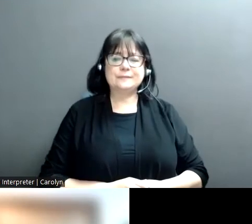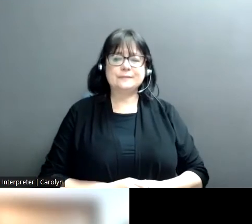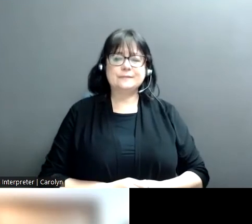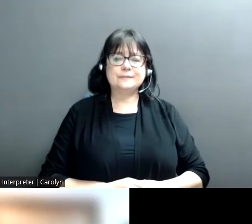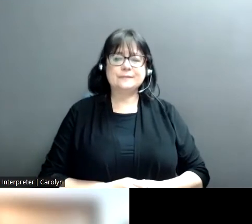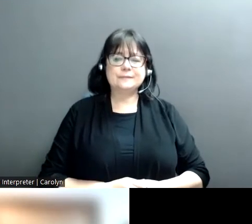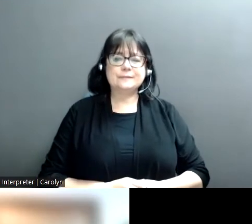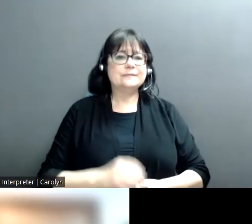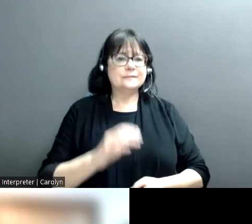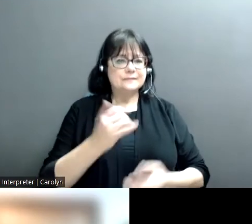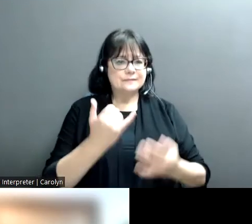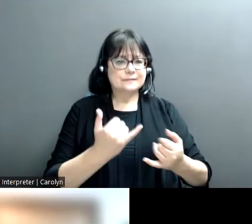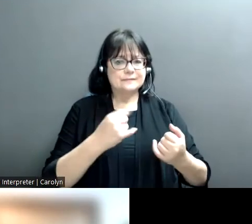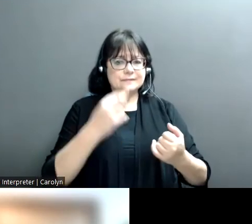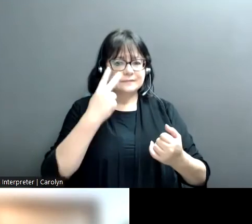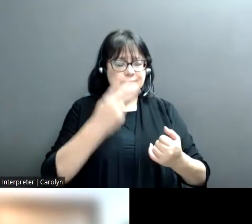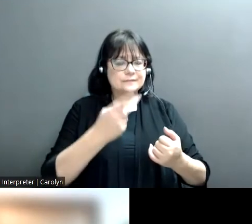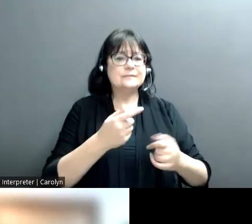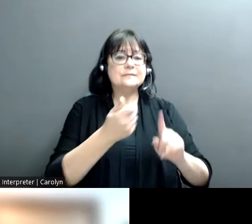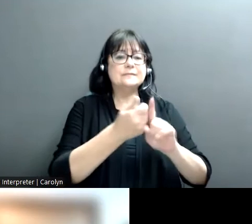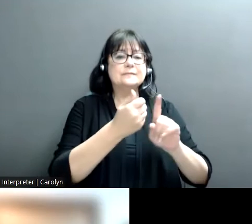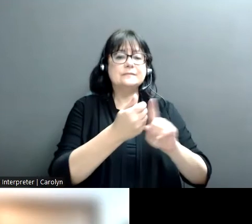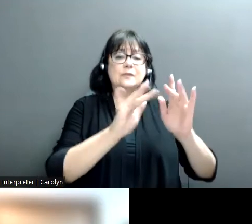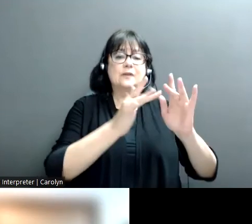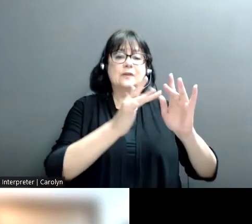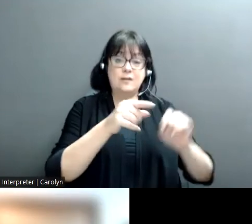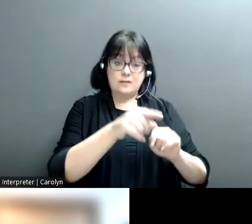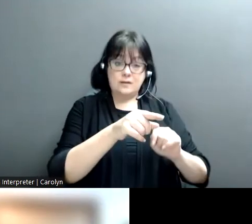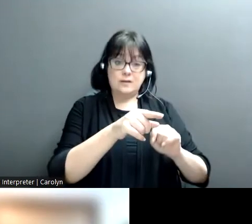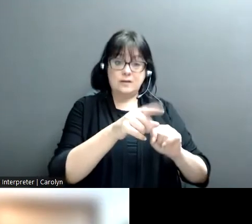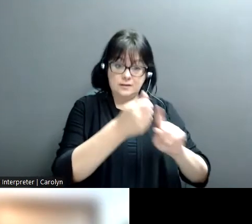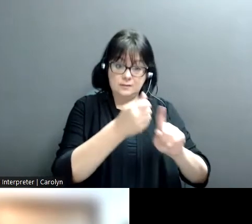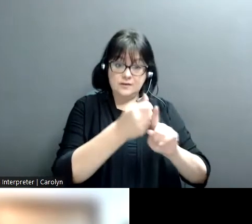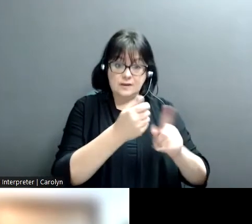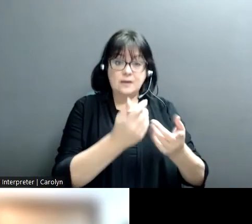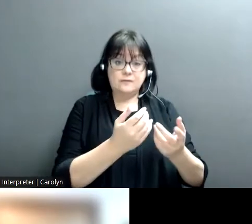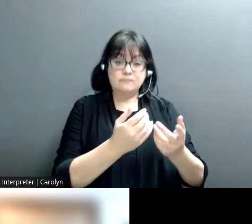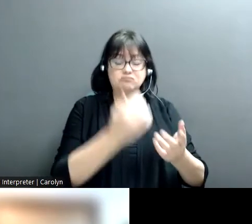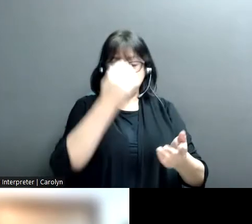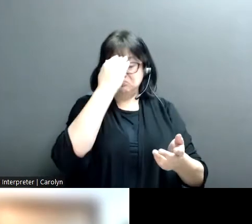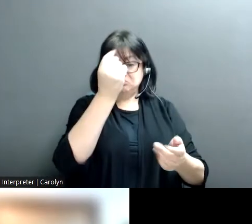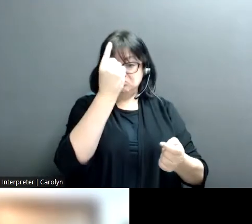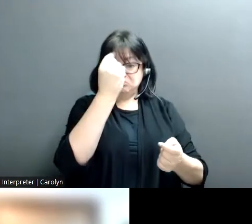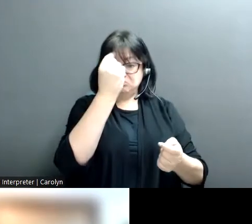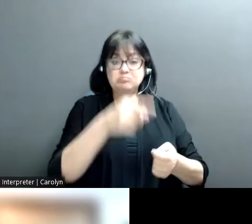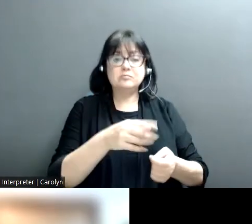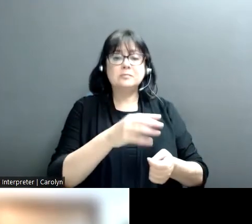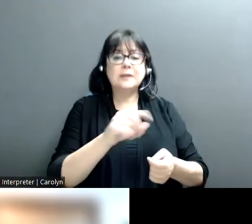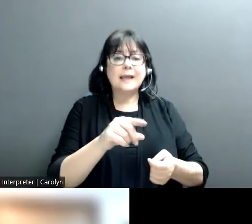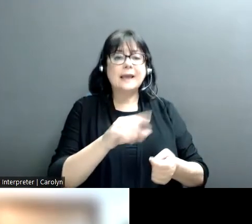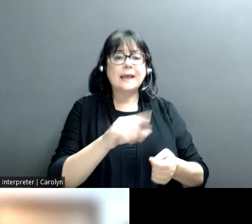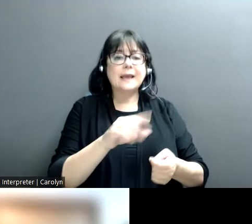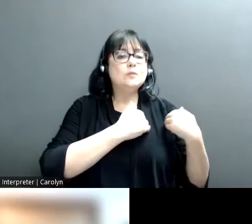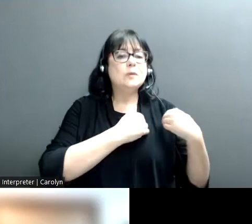both digitally literate in the broadest sense, also knowledgeable about the range of technology